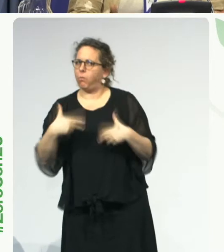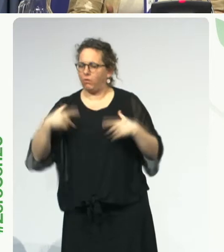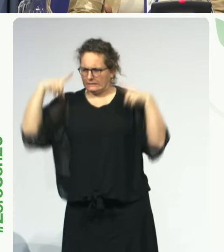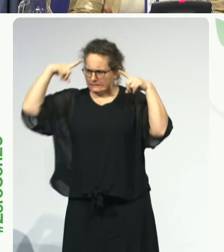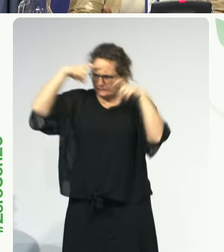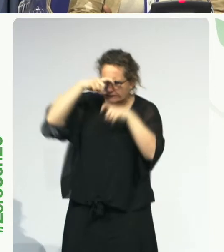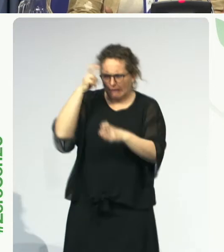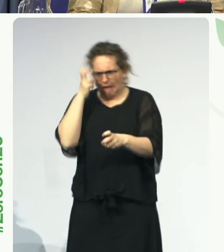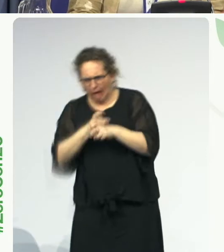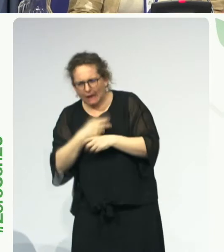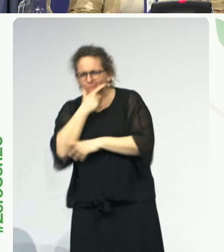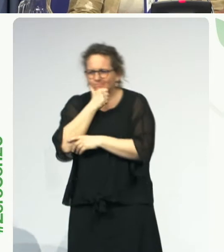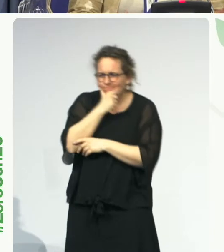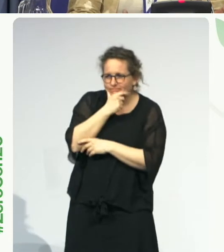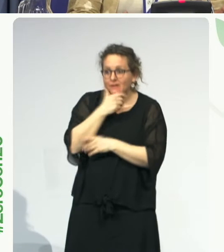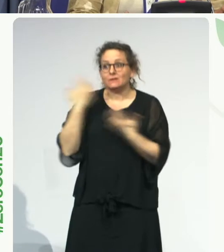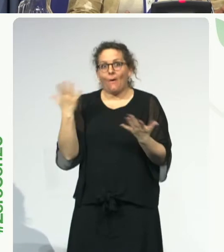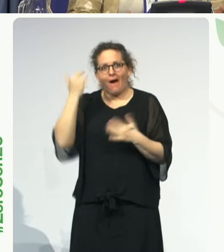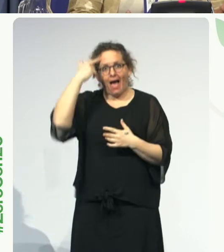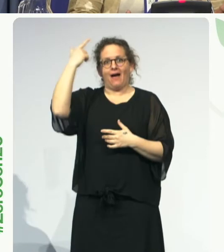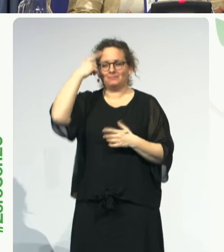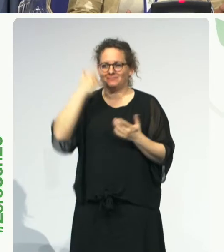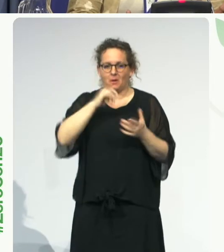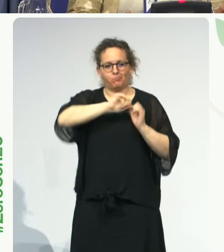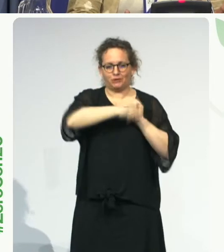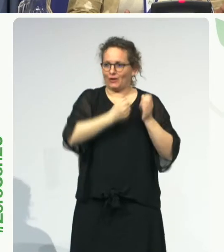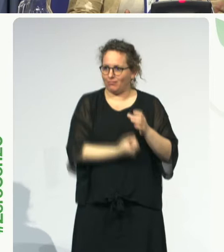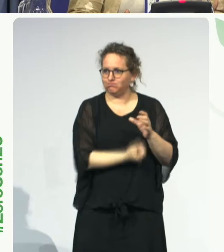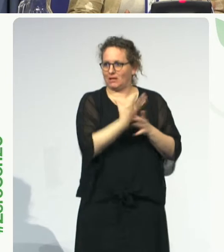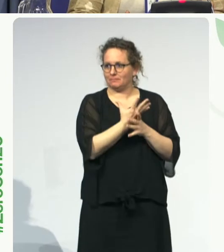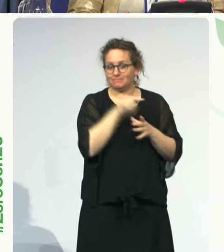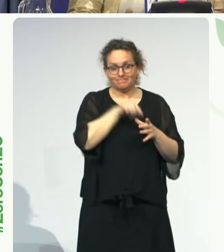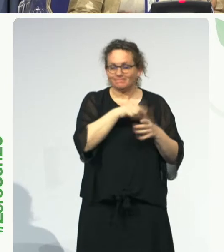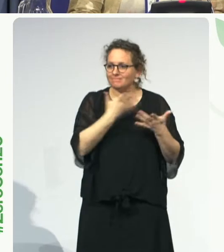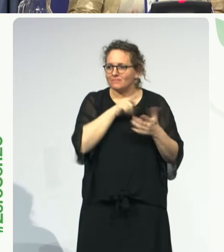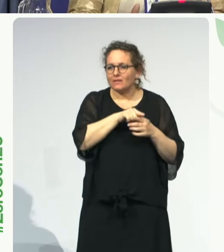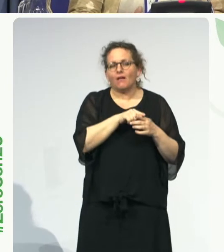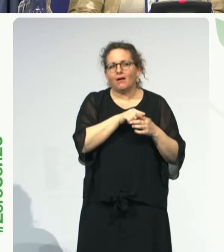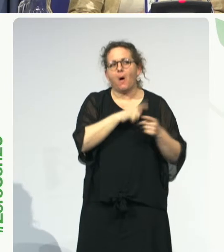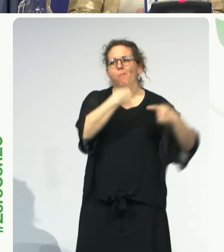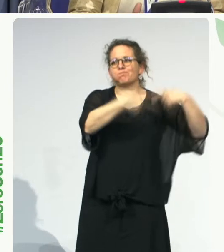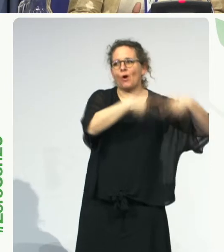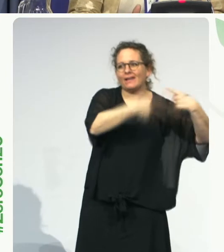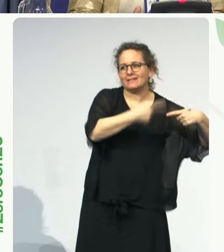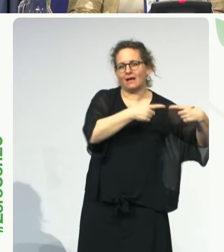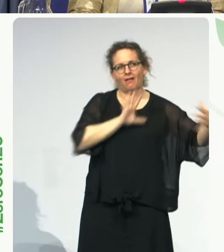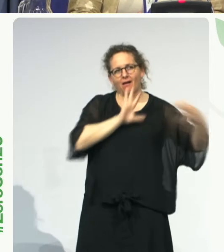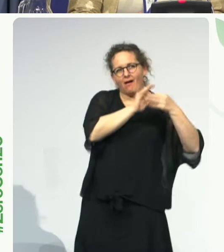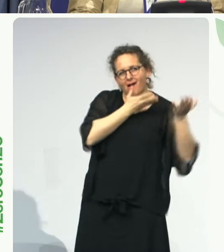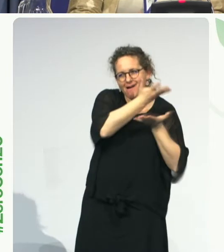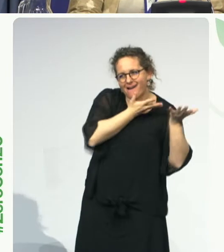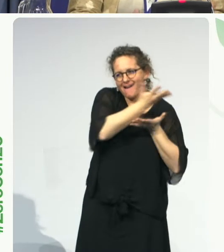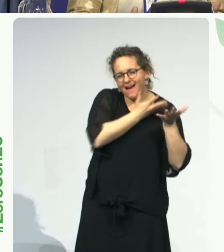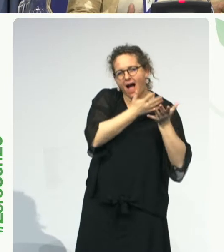in our project design, implementation, and policy development. And through this project, we have tried to achieve